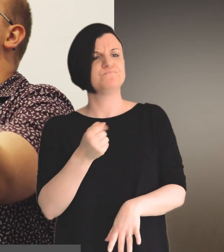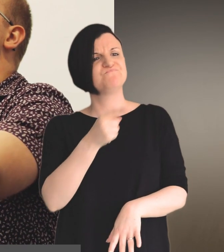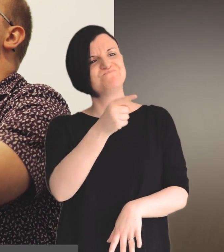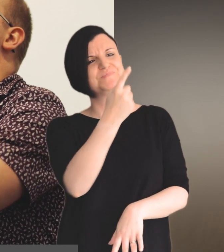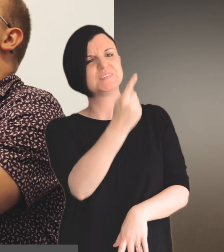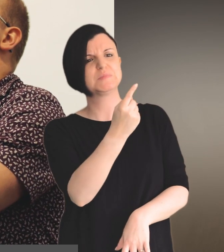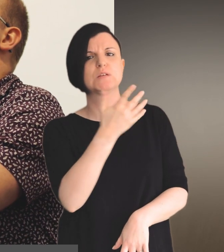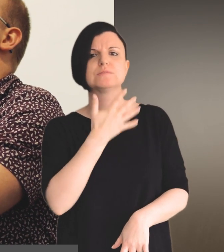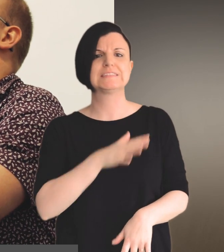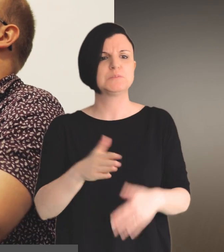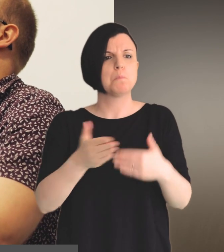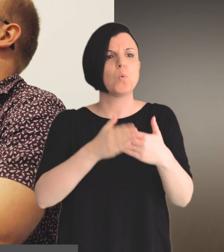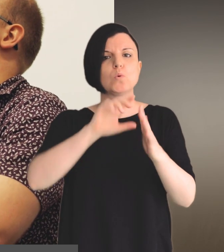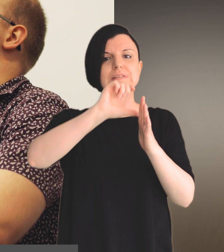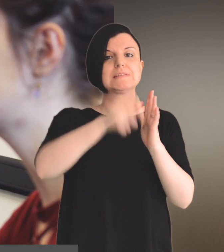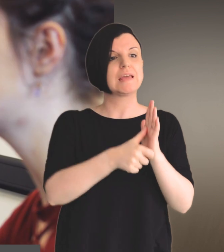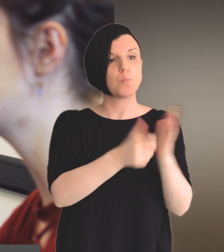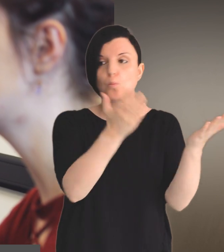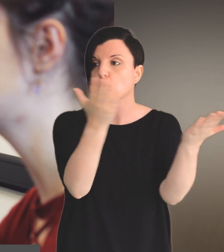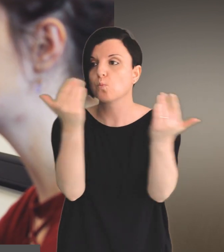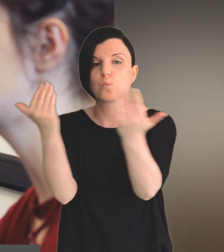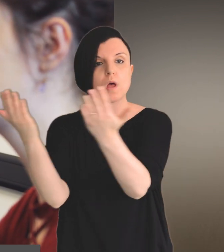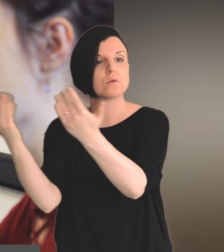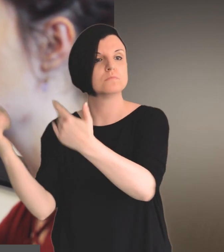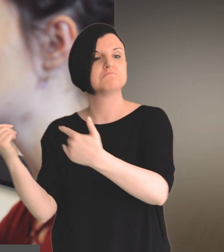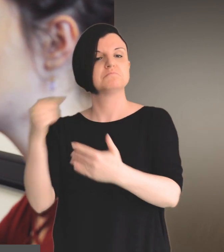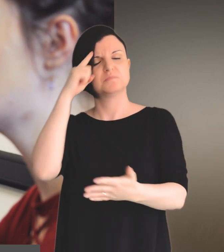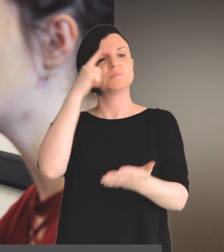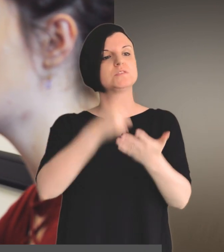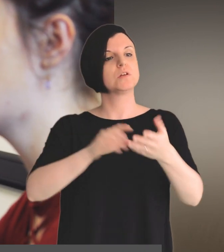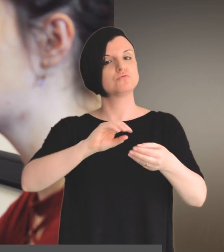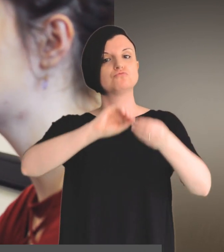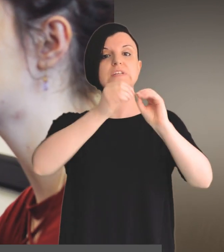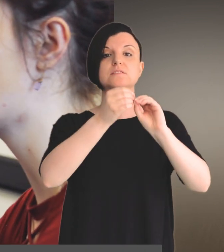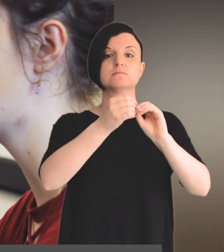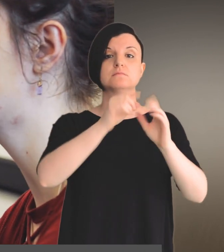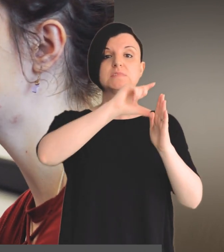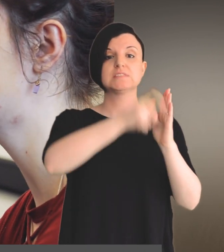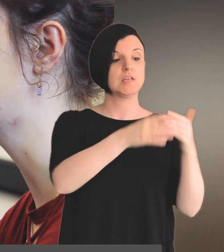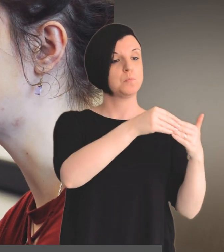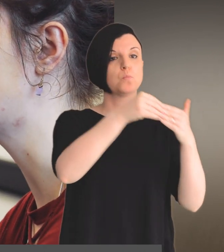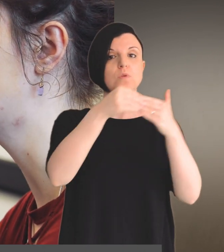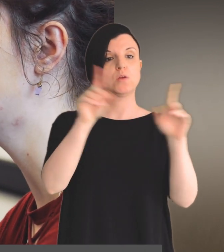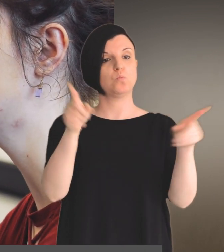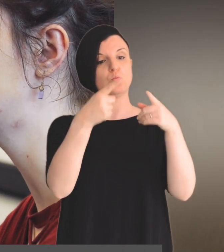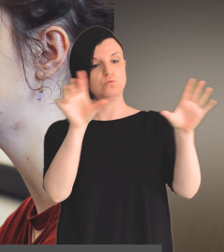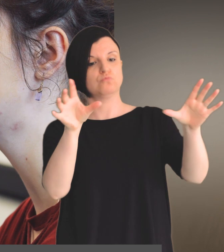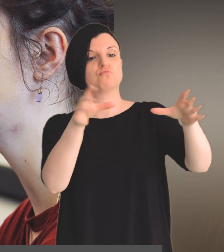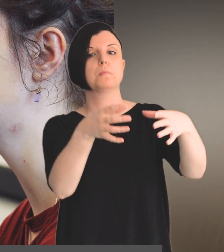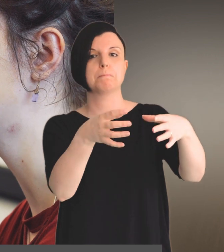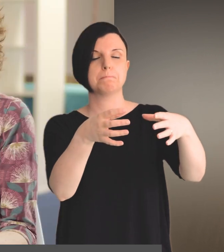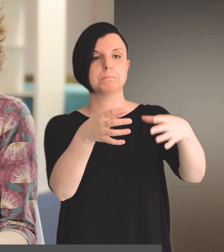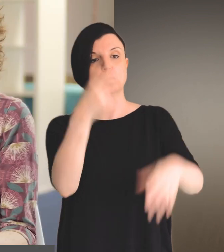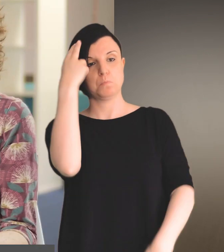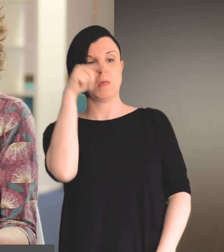Orchestra, we wanted to maximise the opportunity to engage with disabled artists. So the decision was made to create a